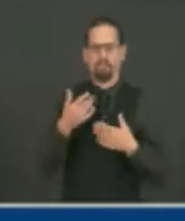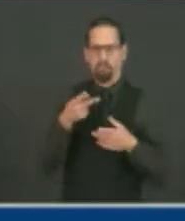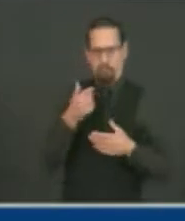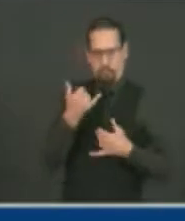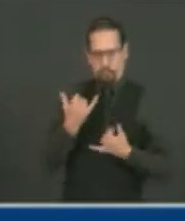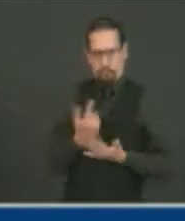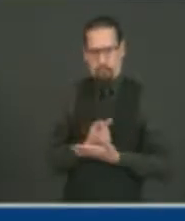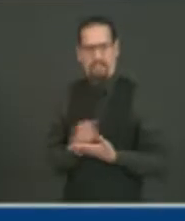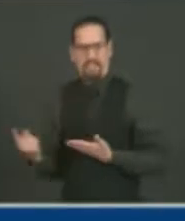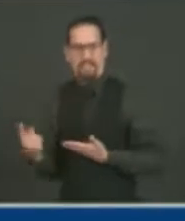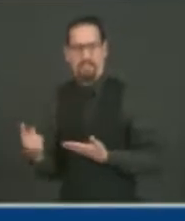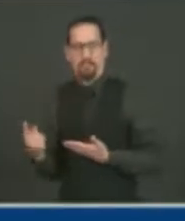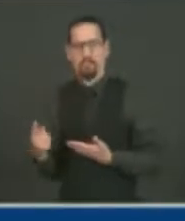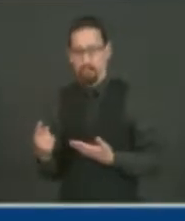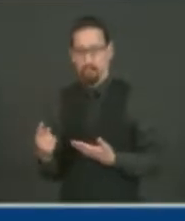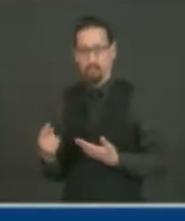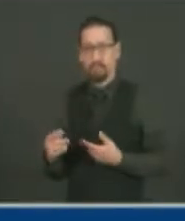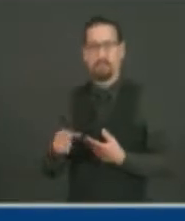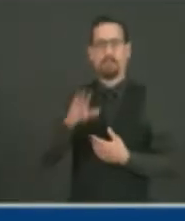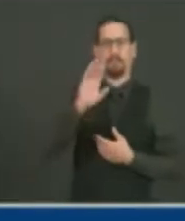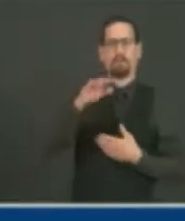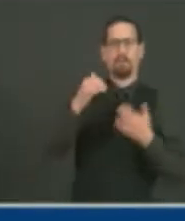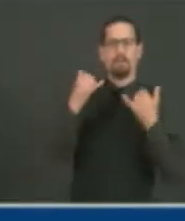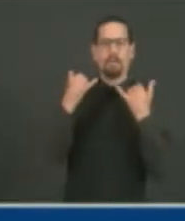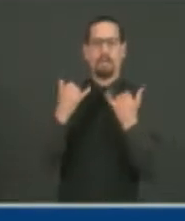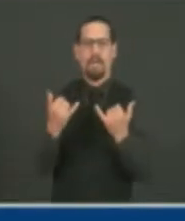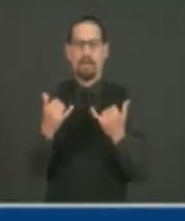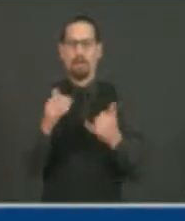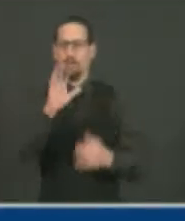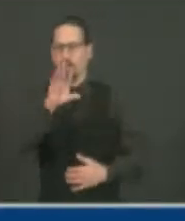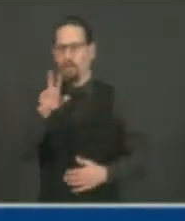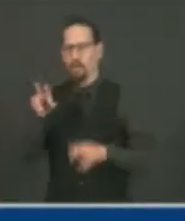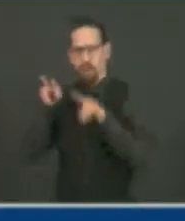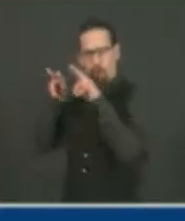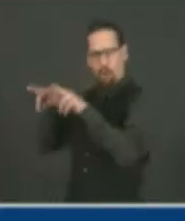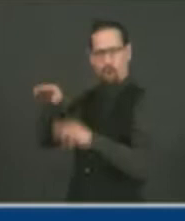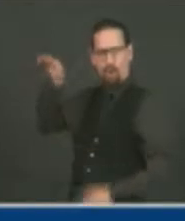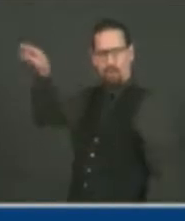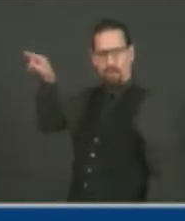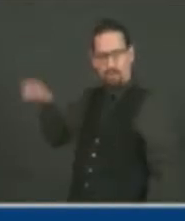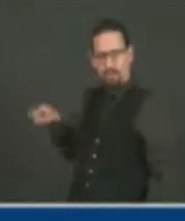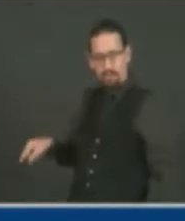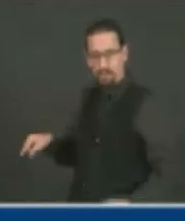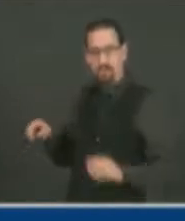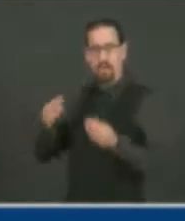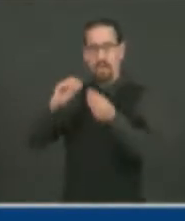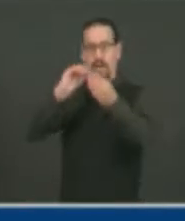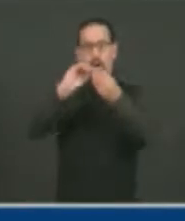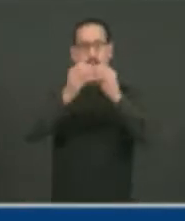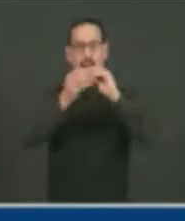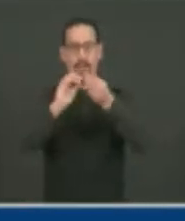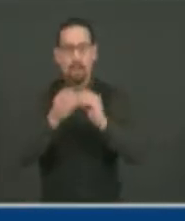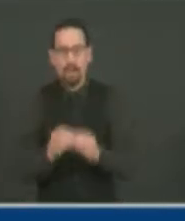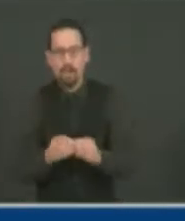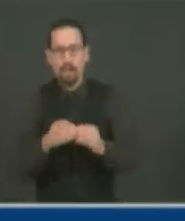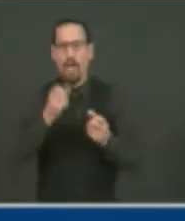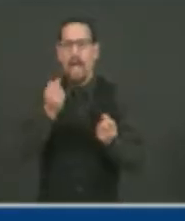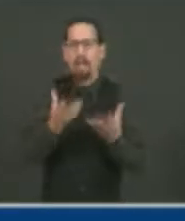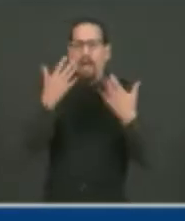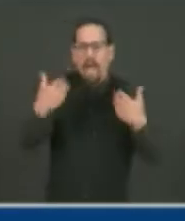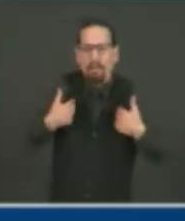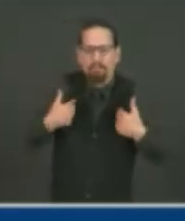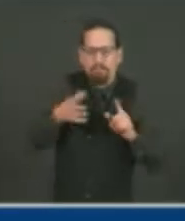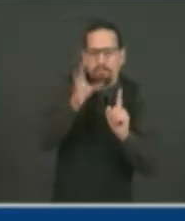So it's important that we look at the rate, not just the number of cases, which is why we really want you to continue to focus on